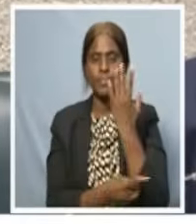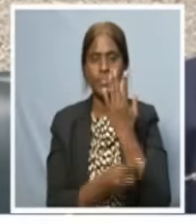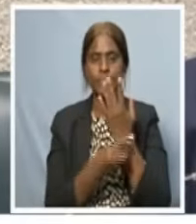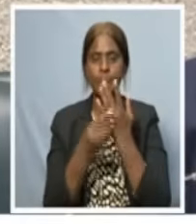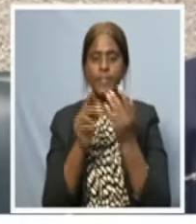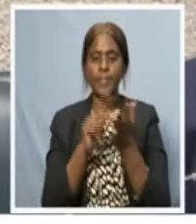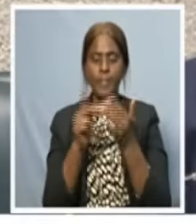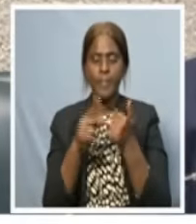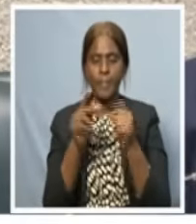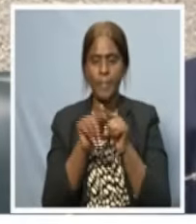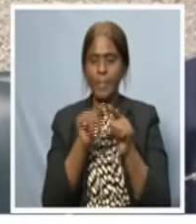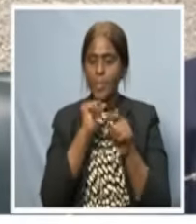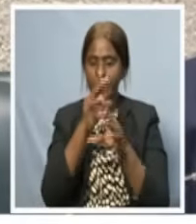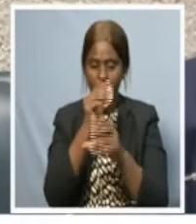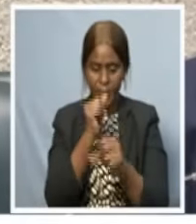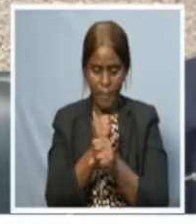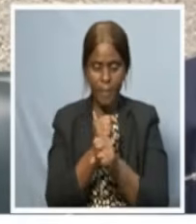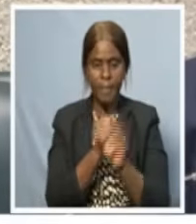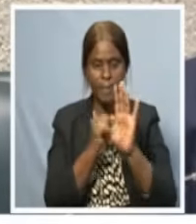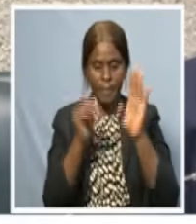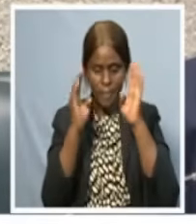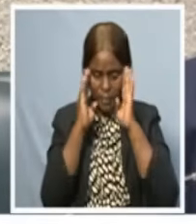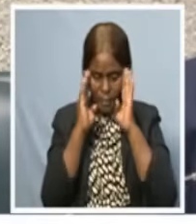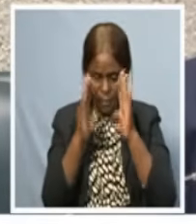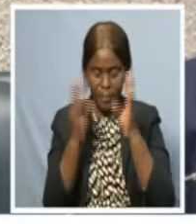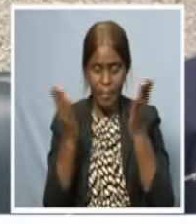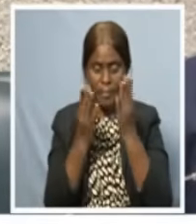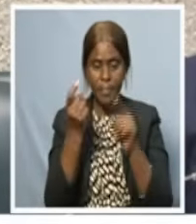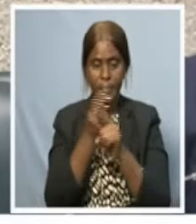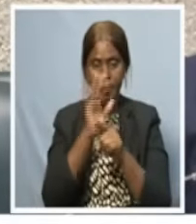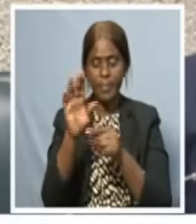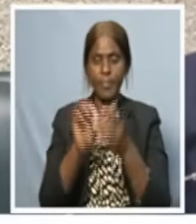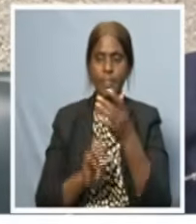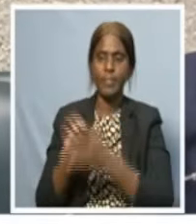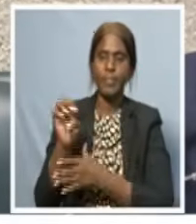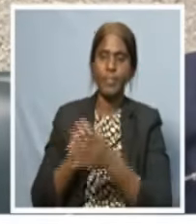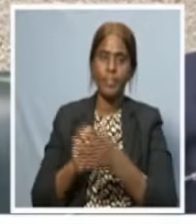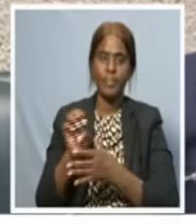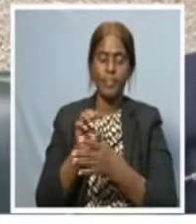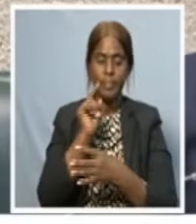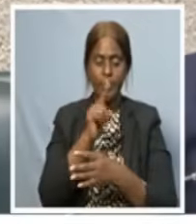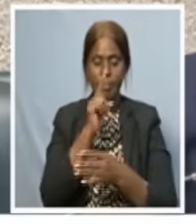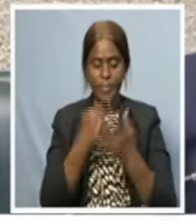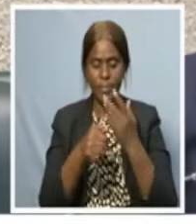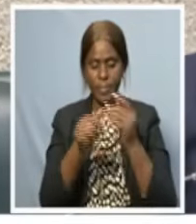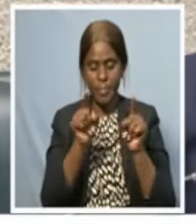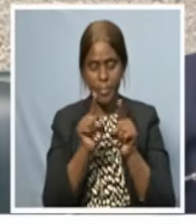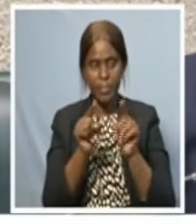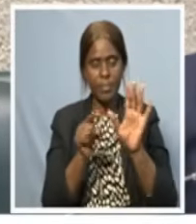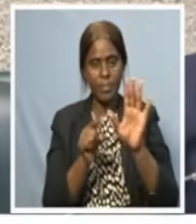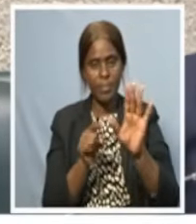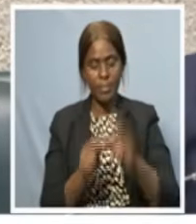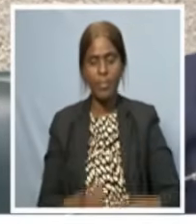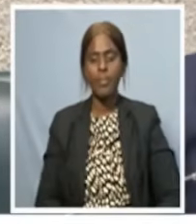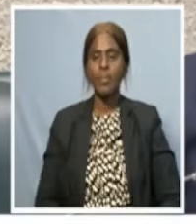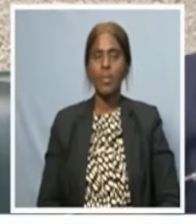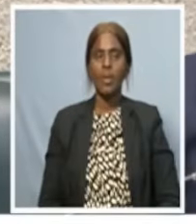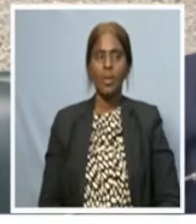development programs have not received the required attention from the executive. In this regard, Madam